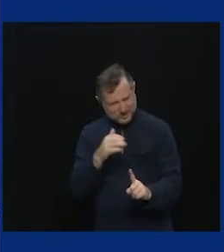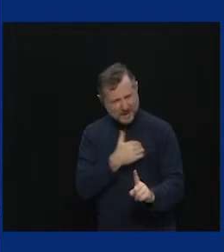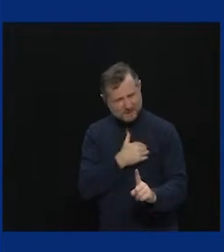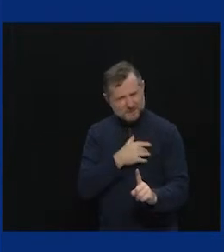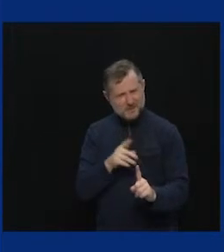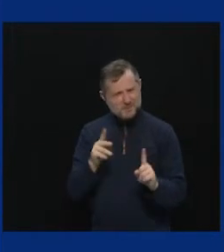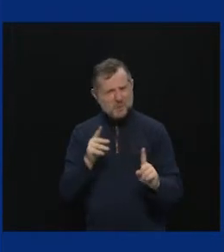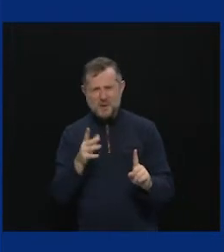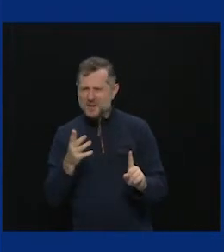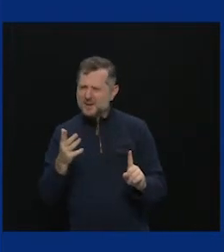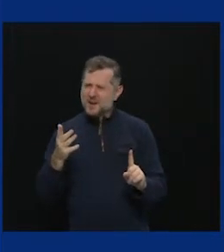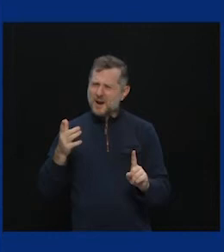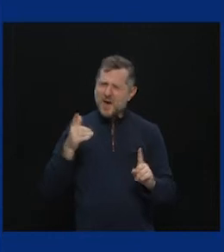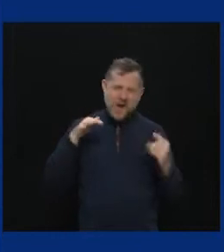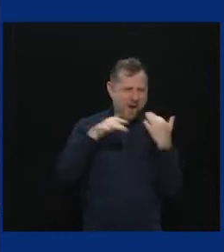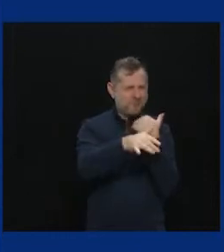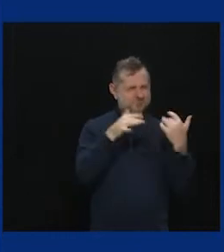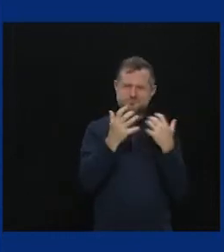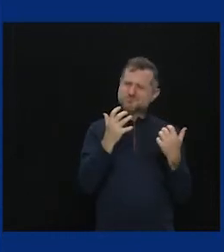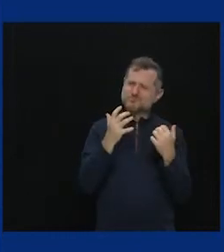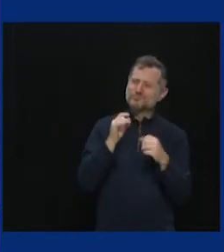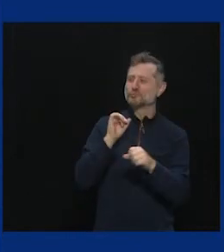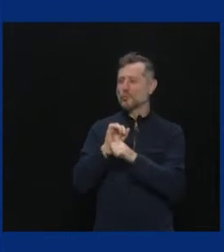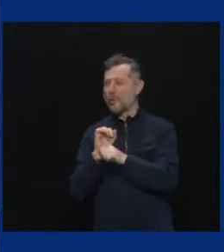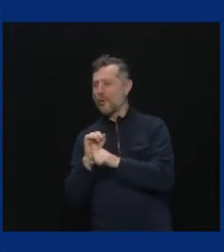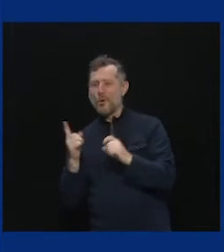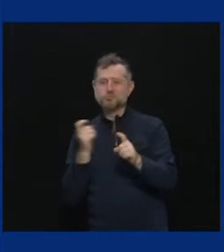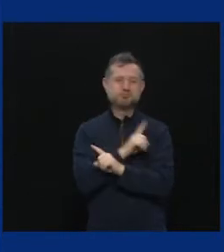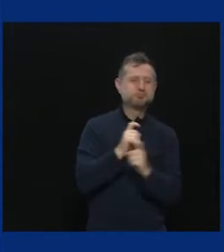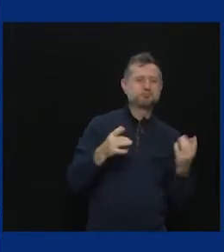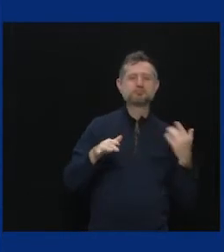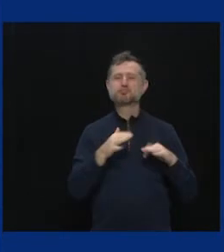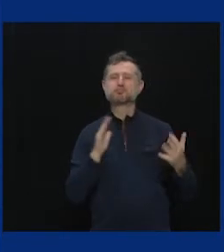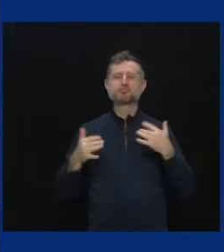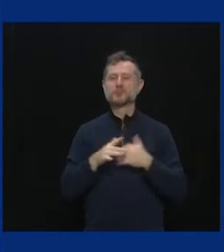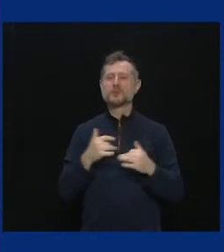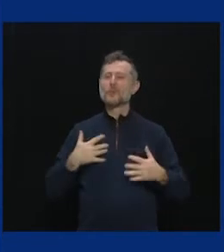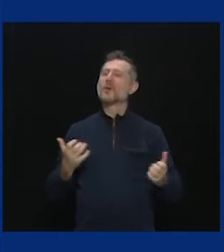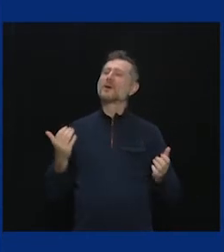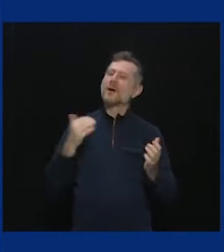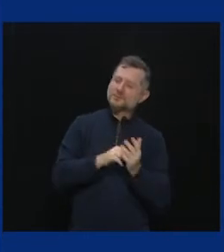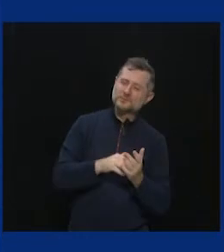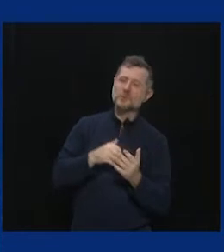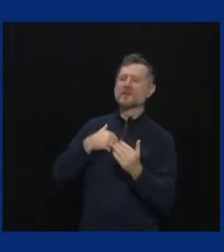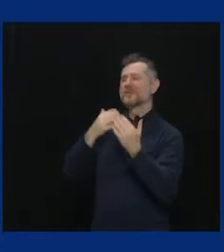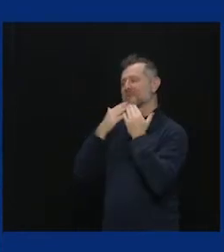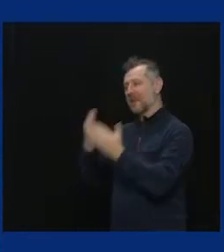the streets and working. So thank you so much again, Governor, for this opportunity.